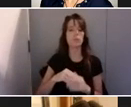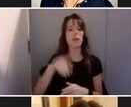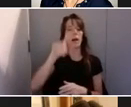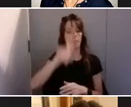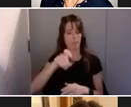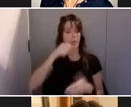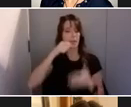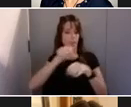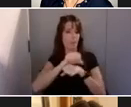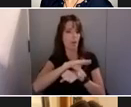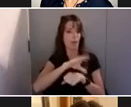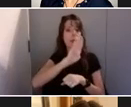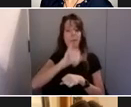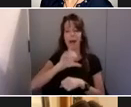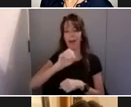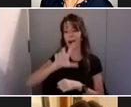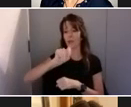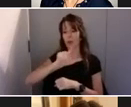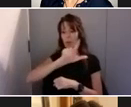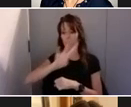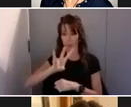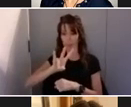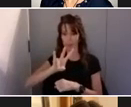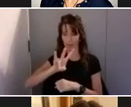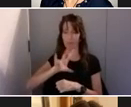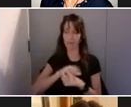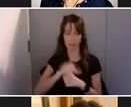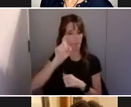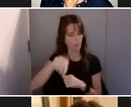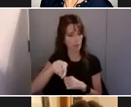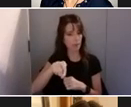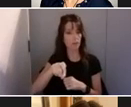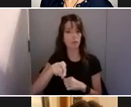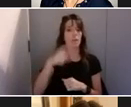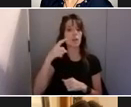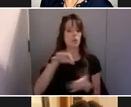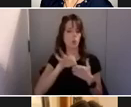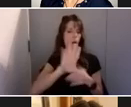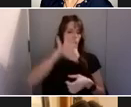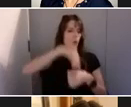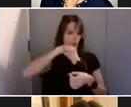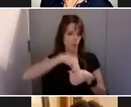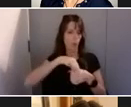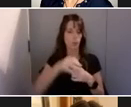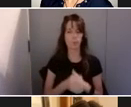mailed by October 27, 2020 in order for your vote to count once you have that ballot.